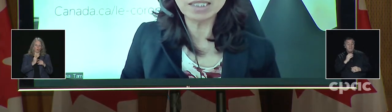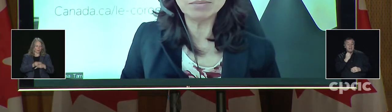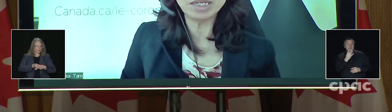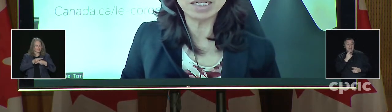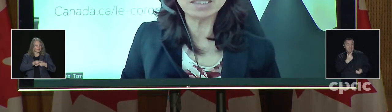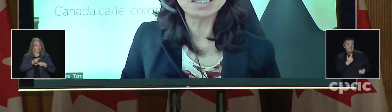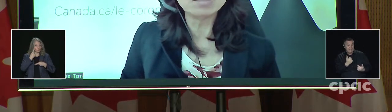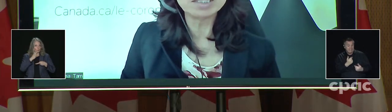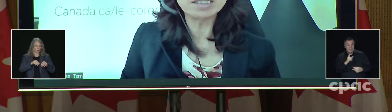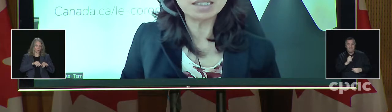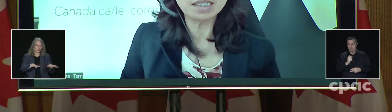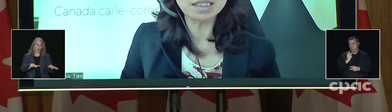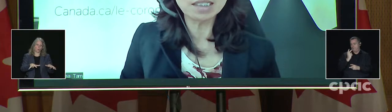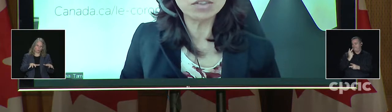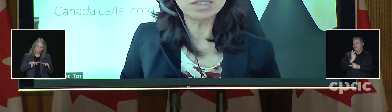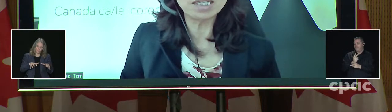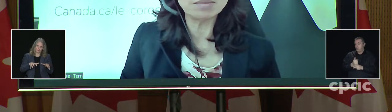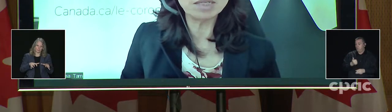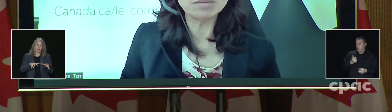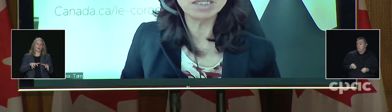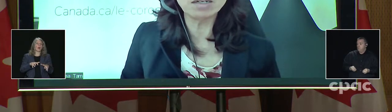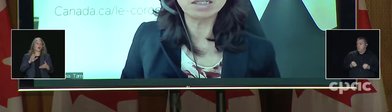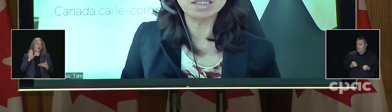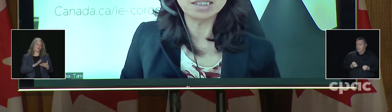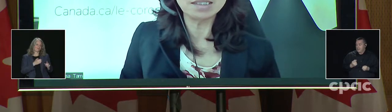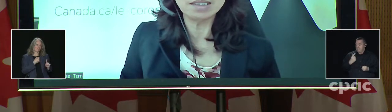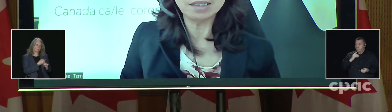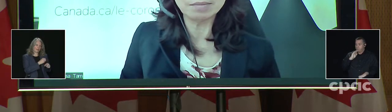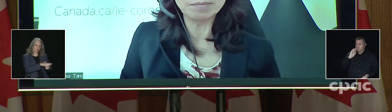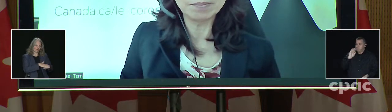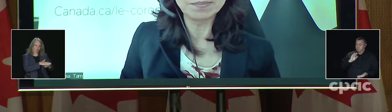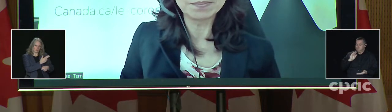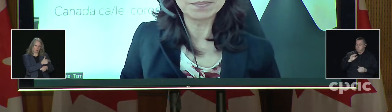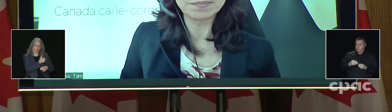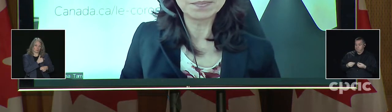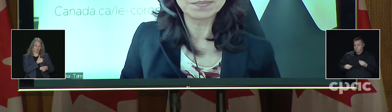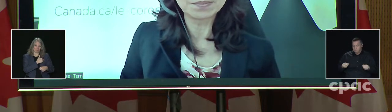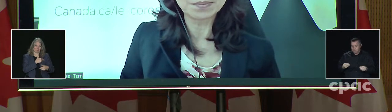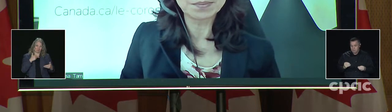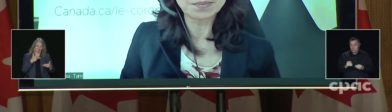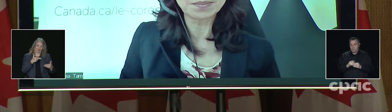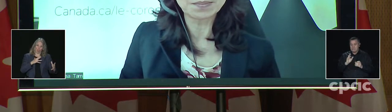spread and impact, particularly during the upcoming holiday season.